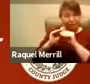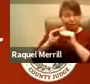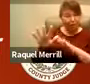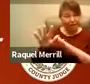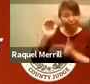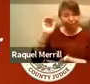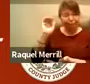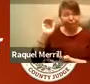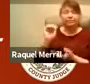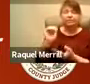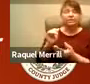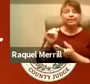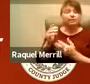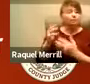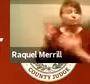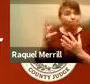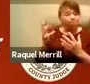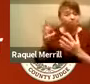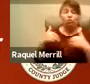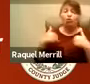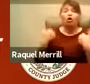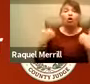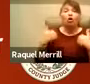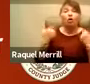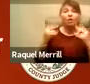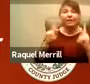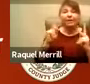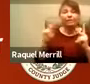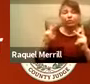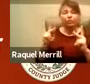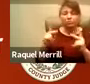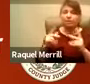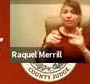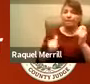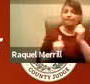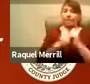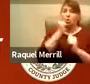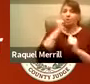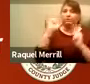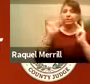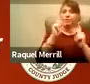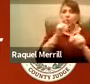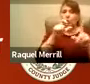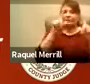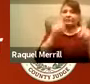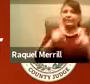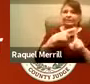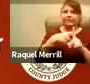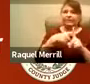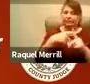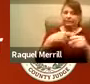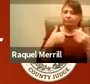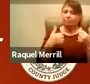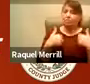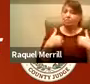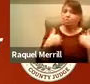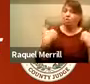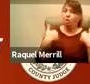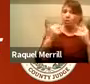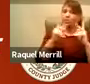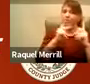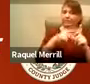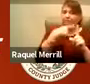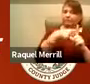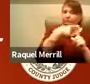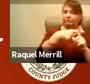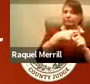is that young people make up the majority of the people that tested positive. And the elderly